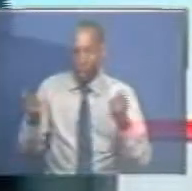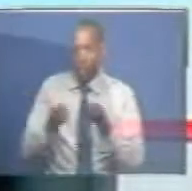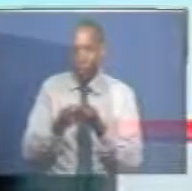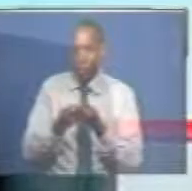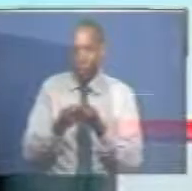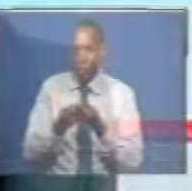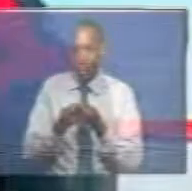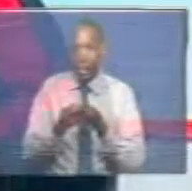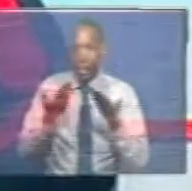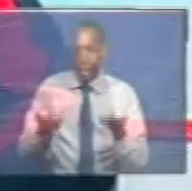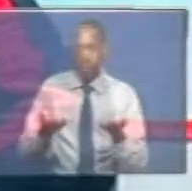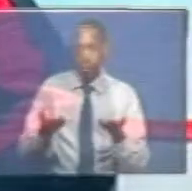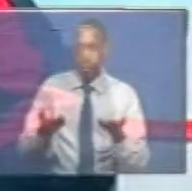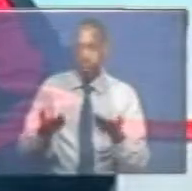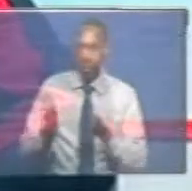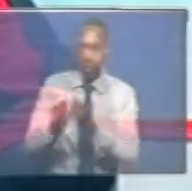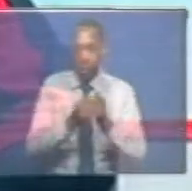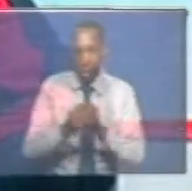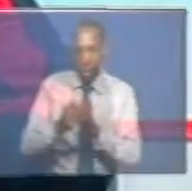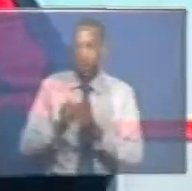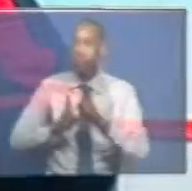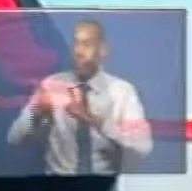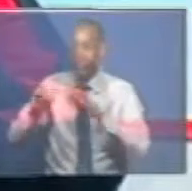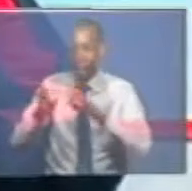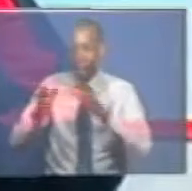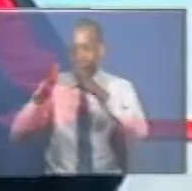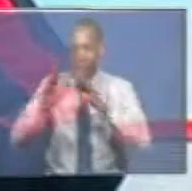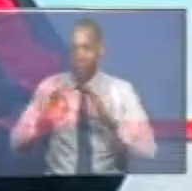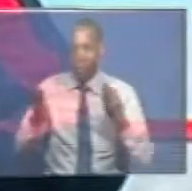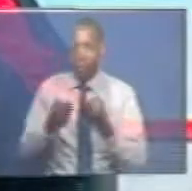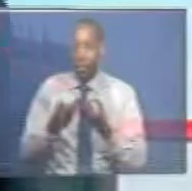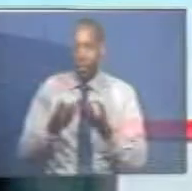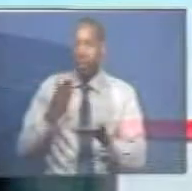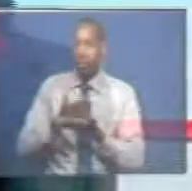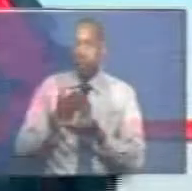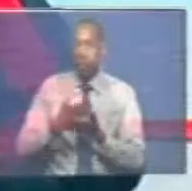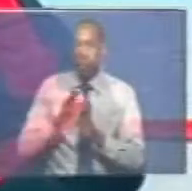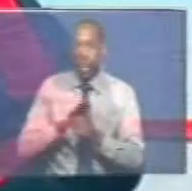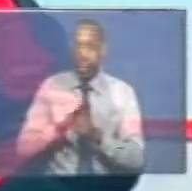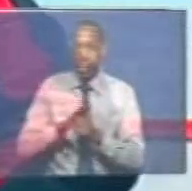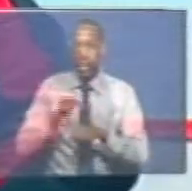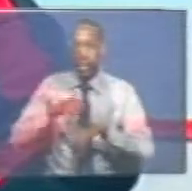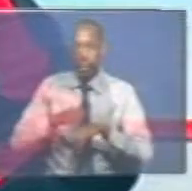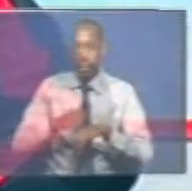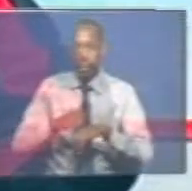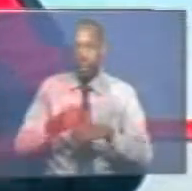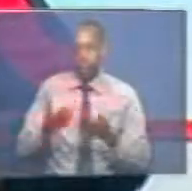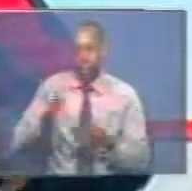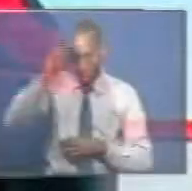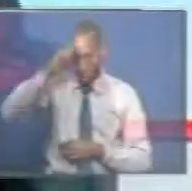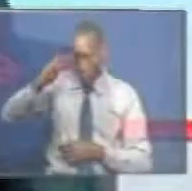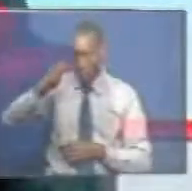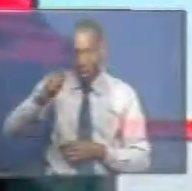Mm-hmm. Now there we go as a as Arsenal family. Okay. Actually, in most instances, like you see, I'm wearing starlets. We'll get to that,